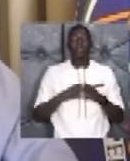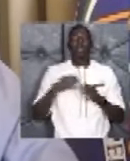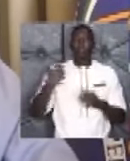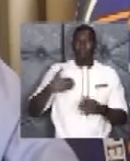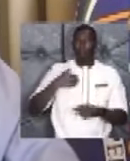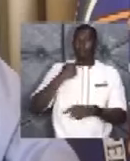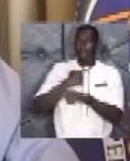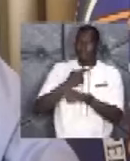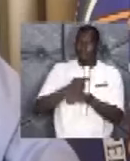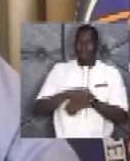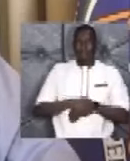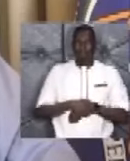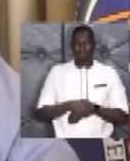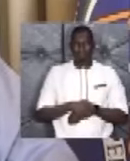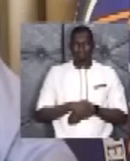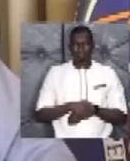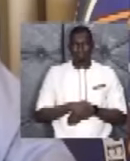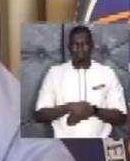Fellow Gambians,